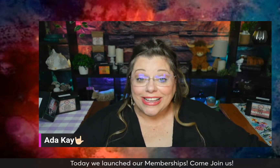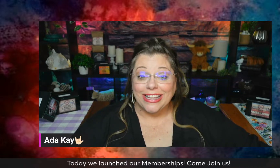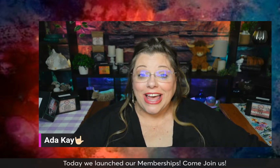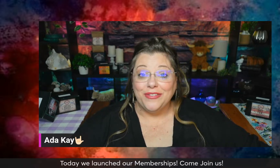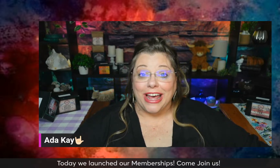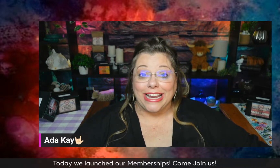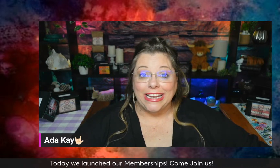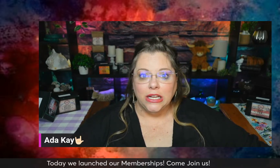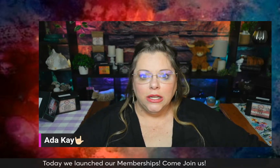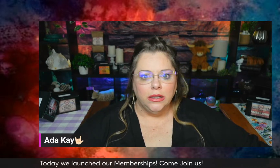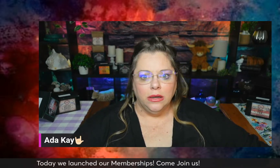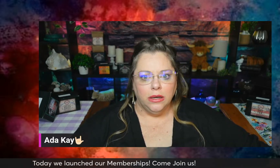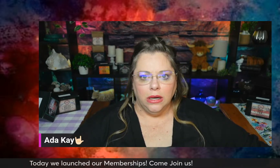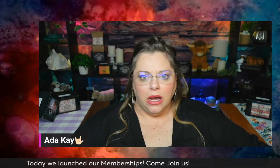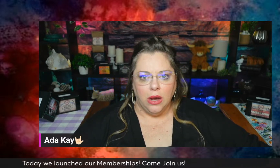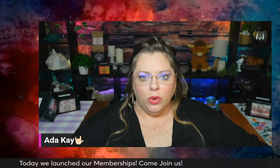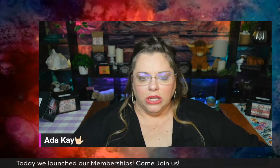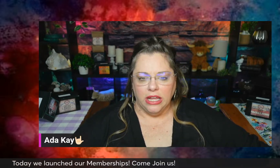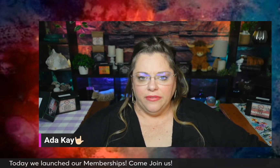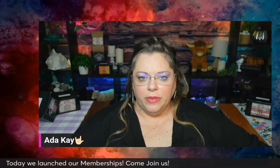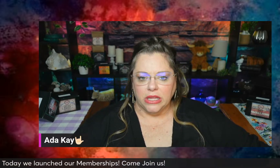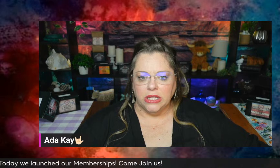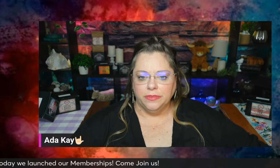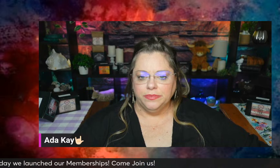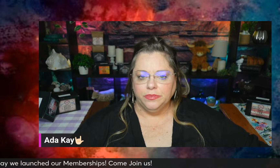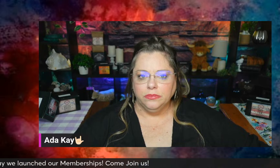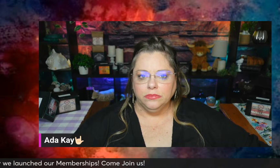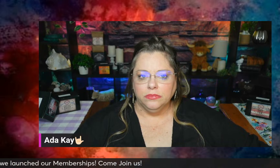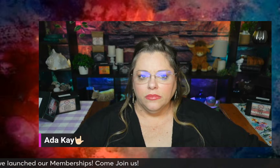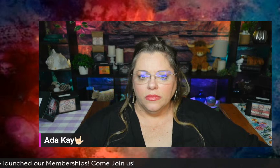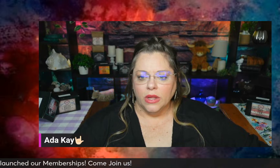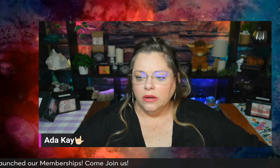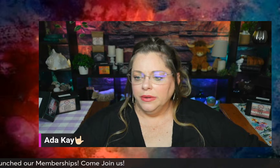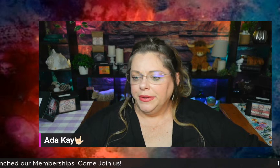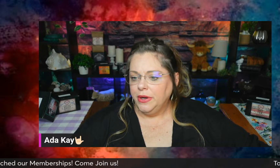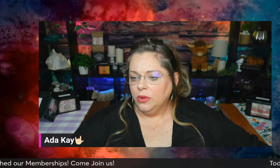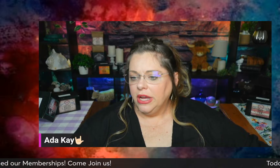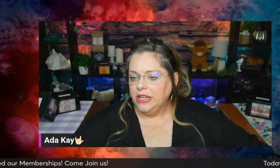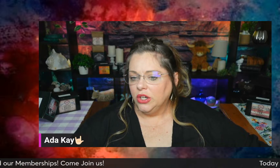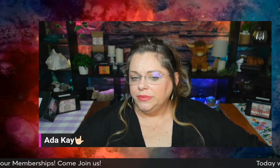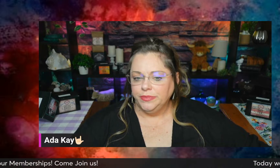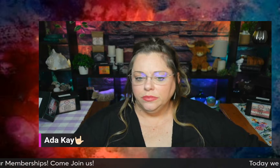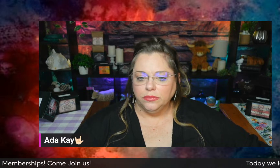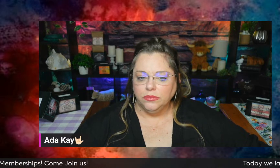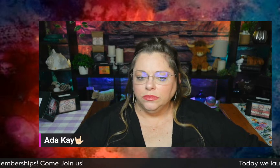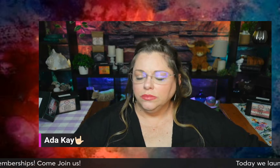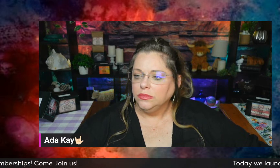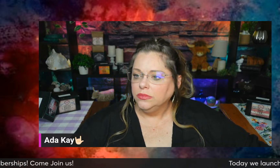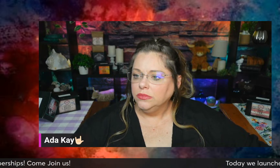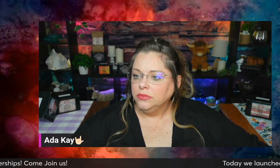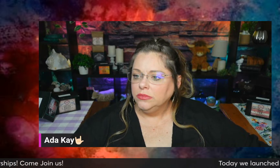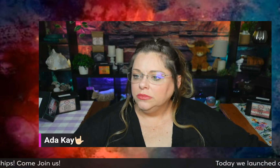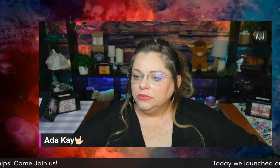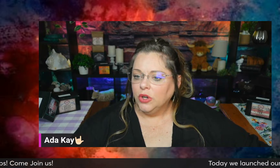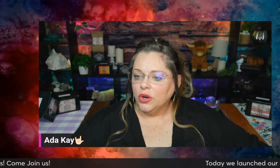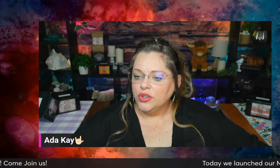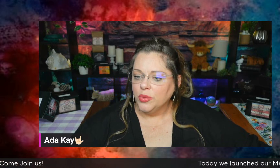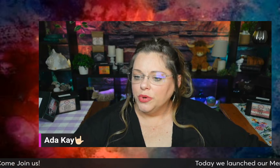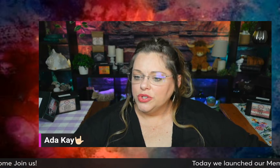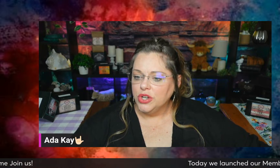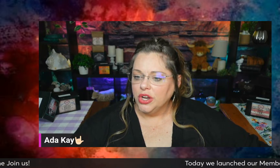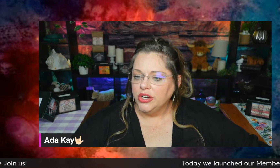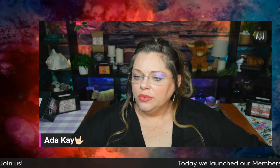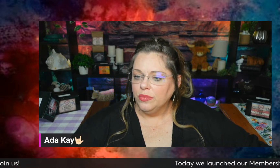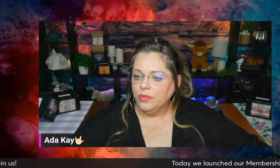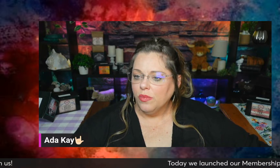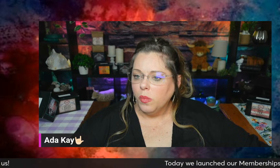Now I can laugh at it. I wasn't laughing back then. Okay, y'all. Our